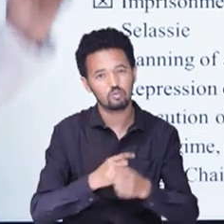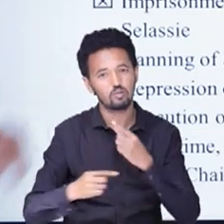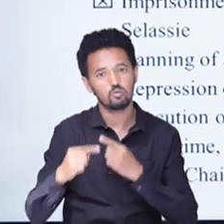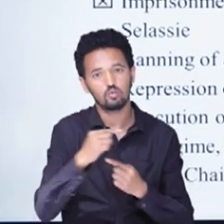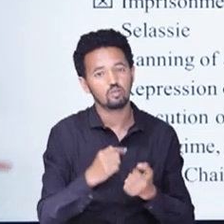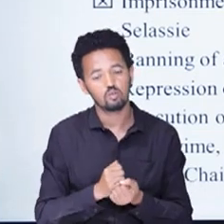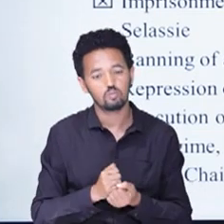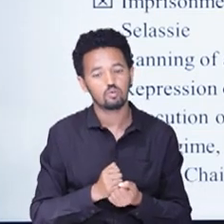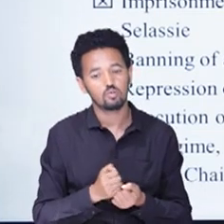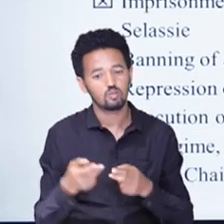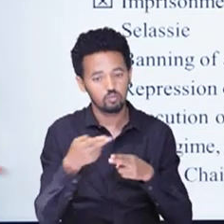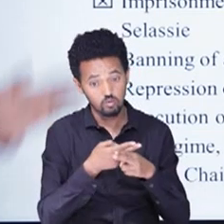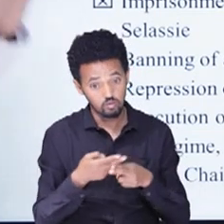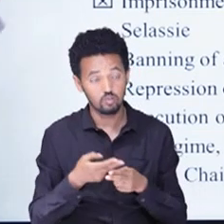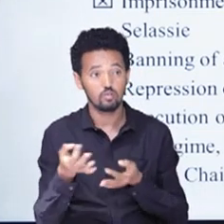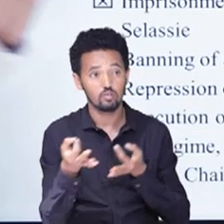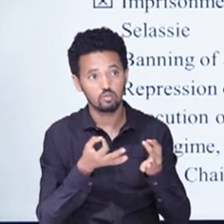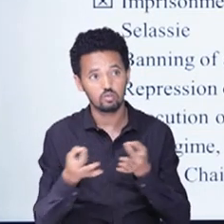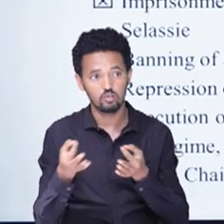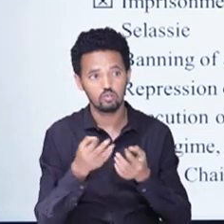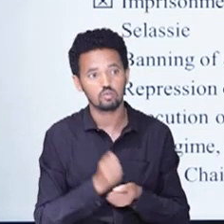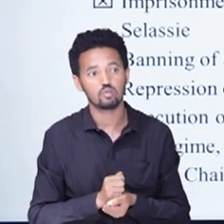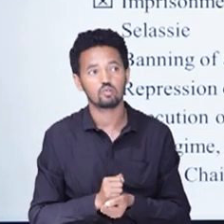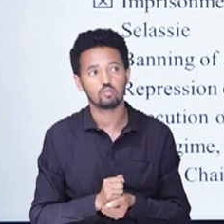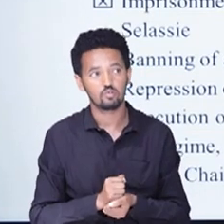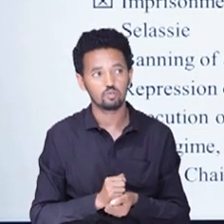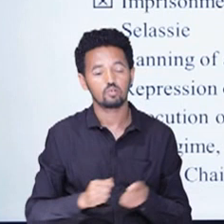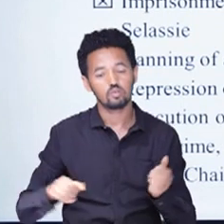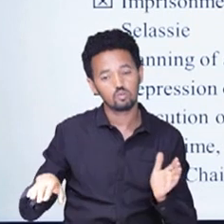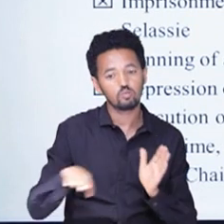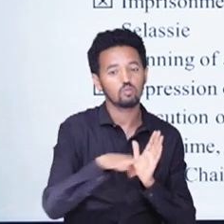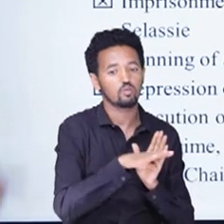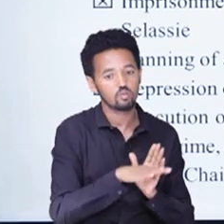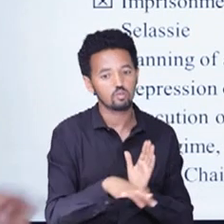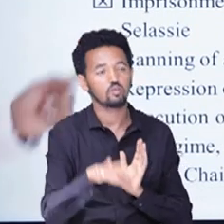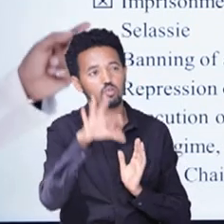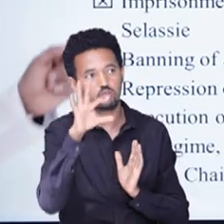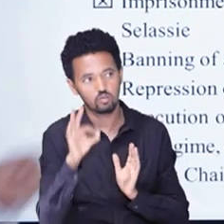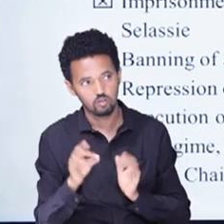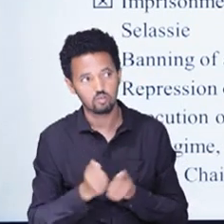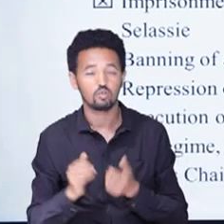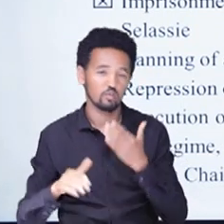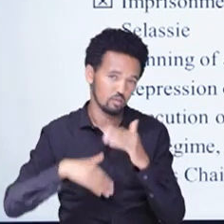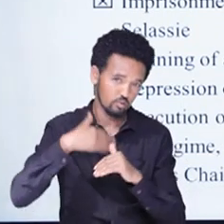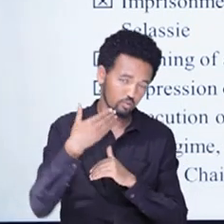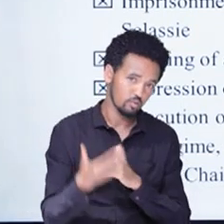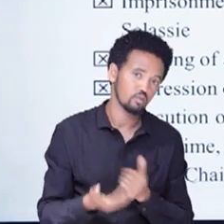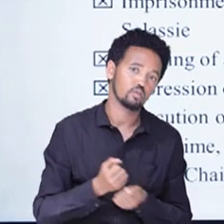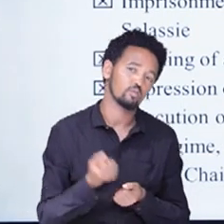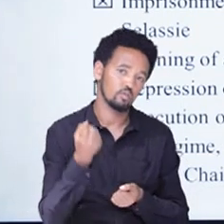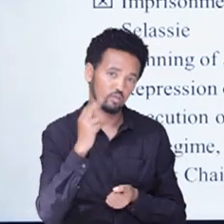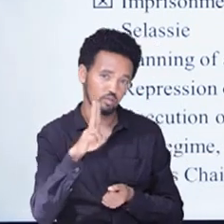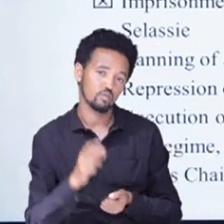Administrative Council, in short PAMAC, and assumed full power. Before and after